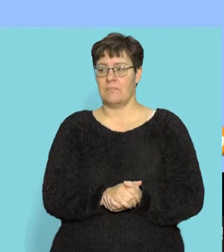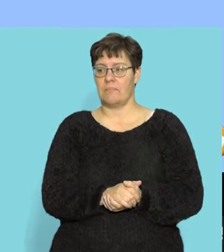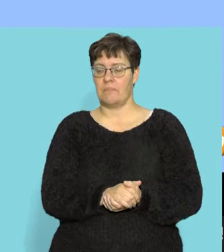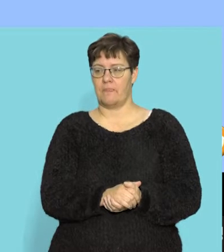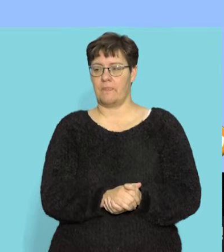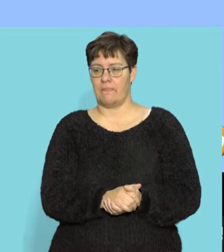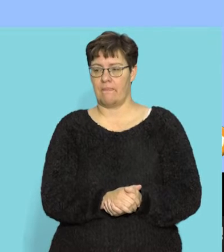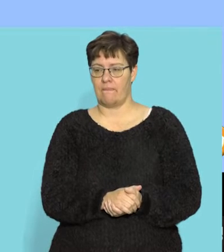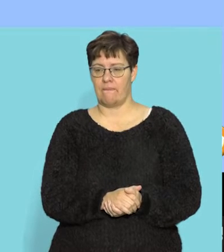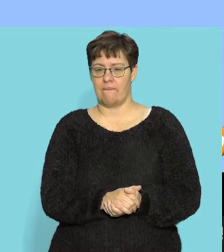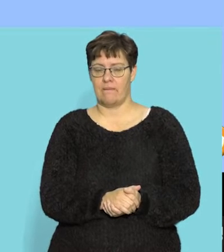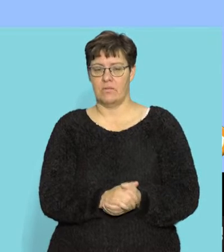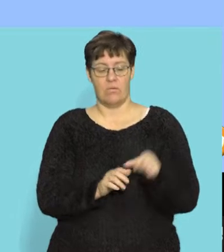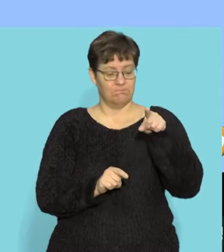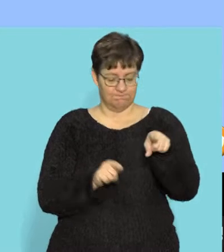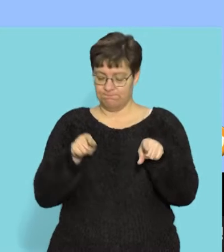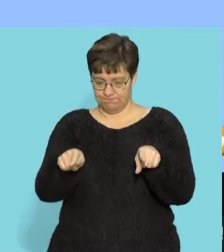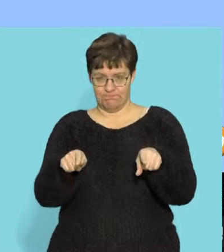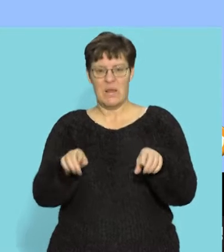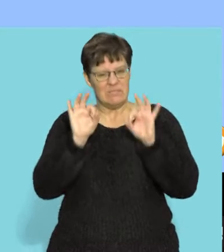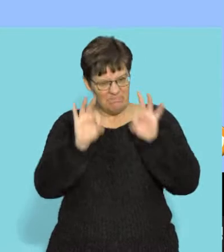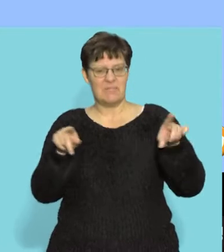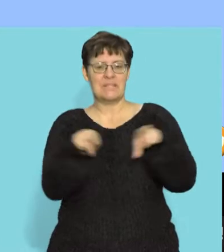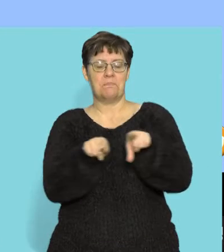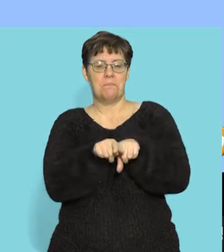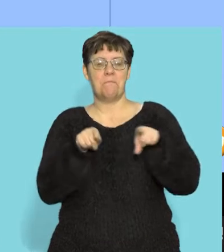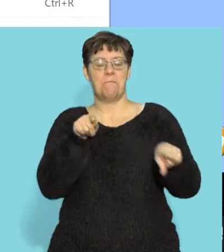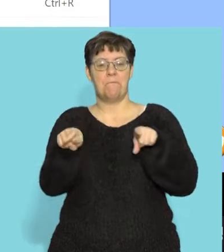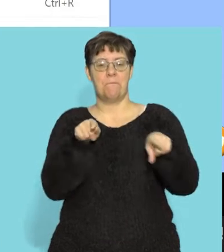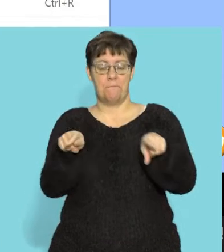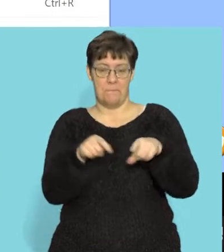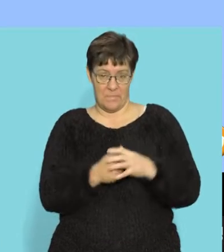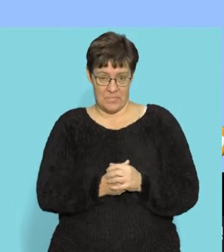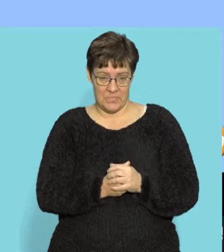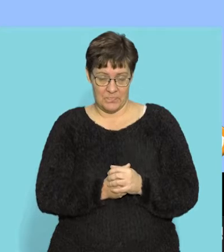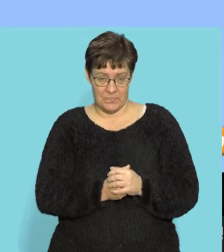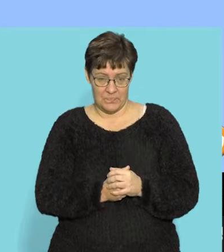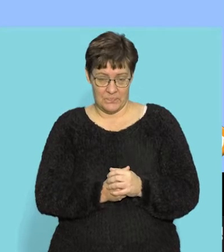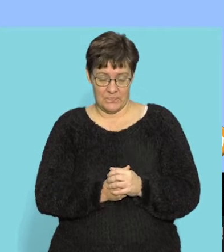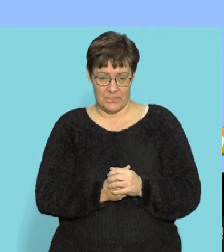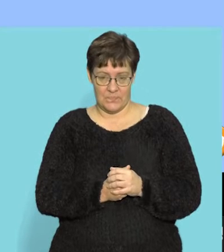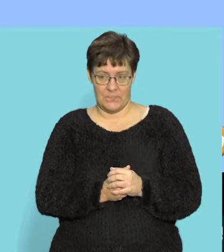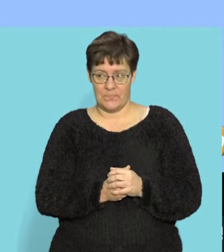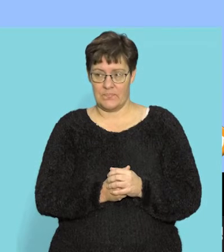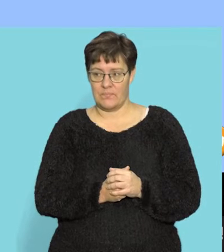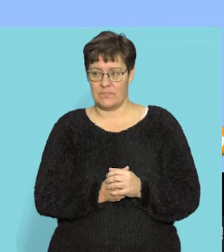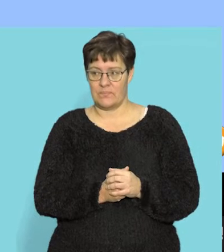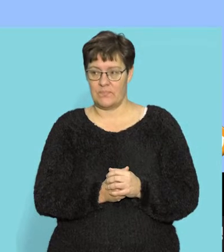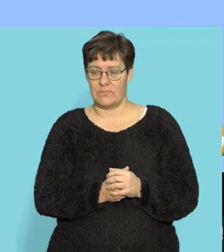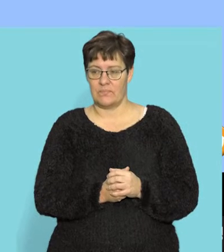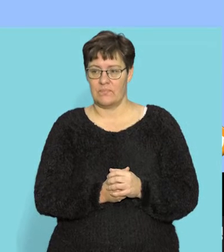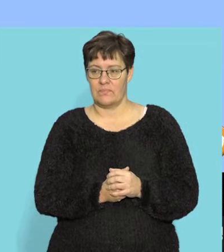3-ohm. So the light bulb again is 3 ohm. Now what does that mean? It means these light bulbs are actually identical,